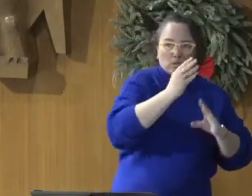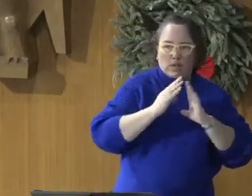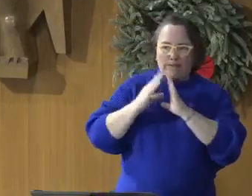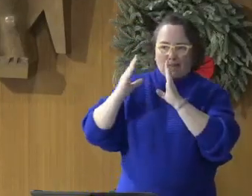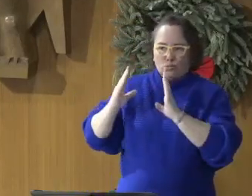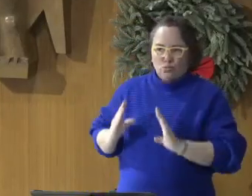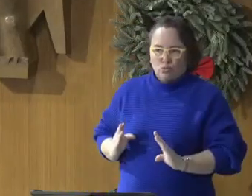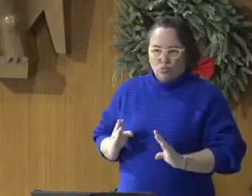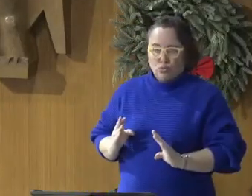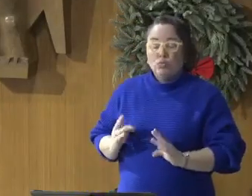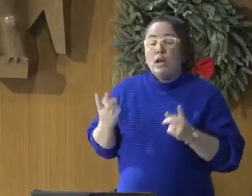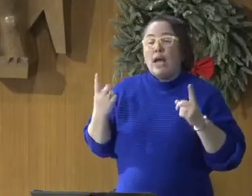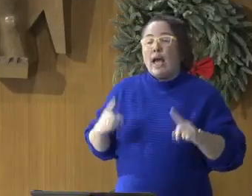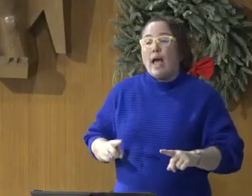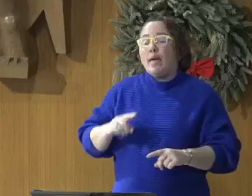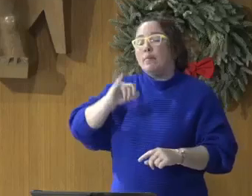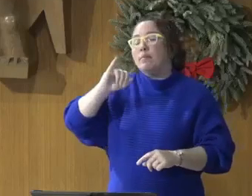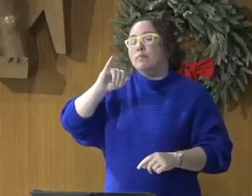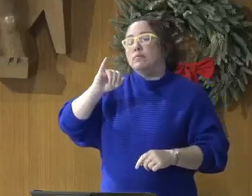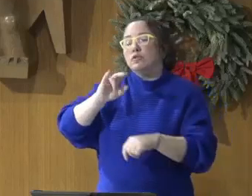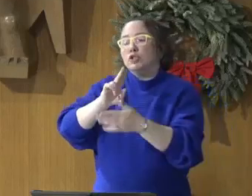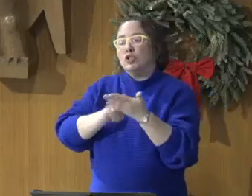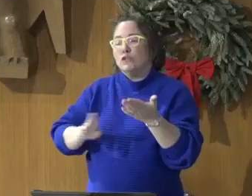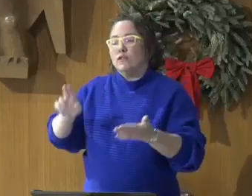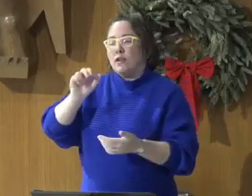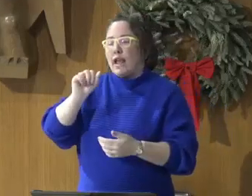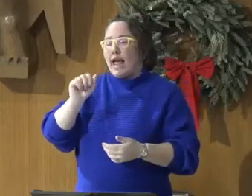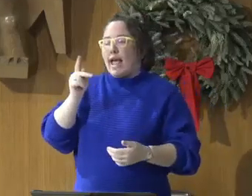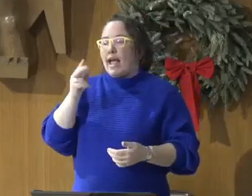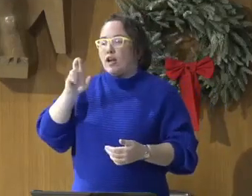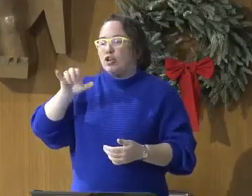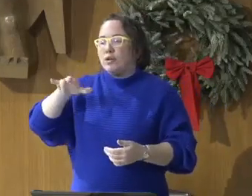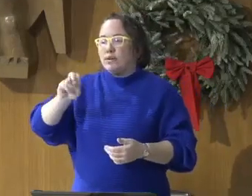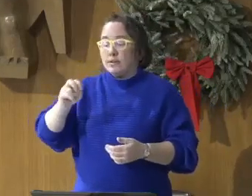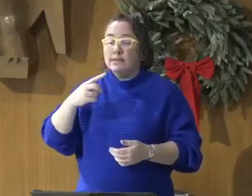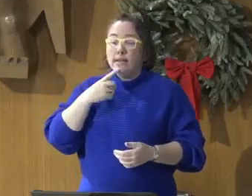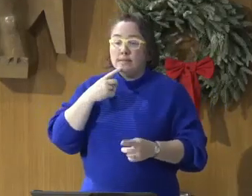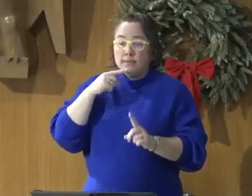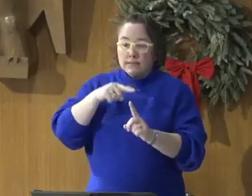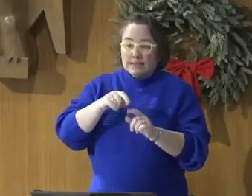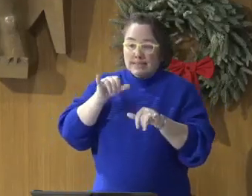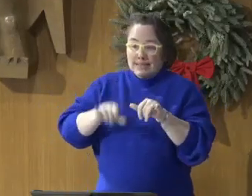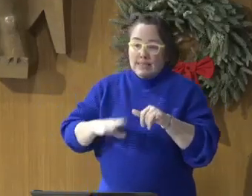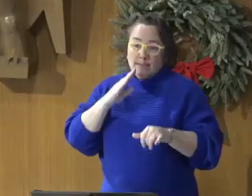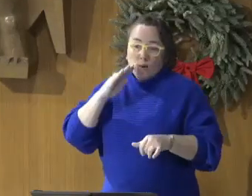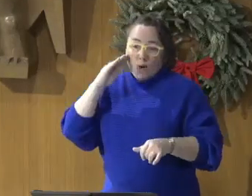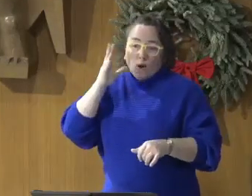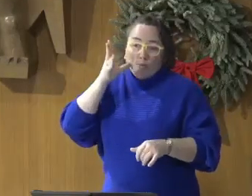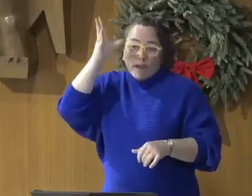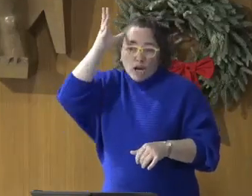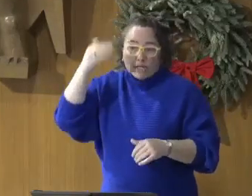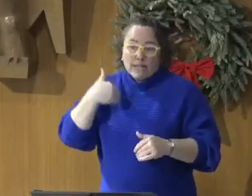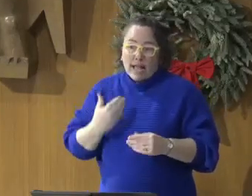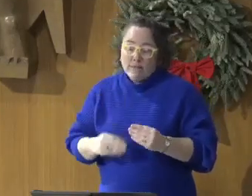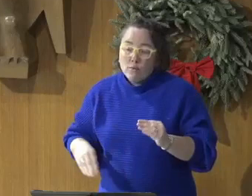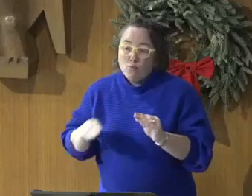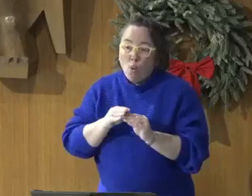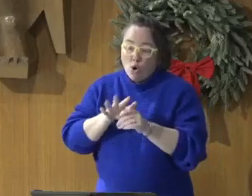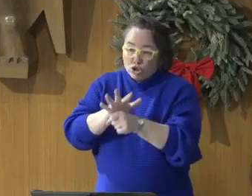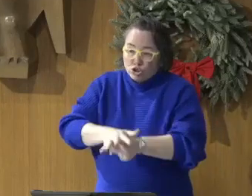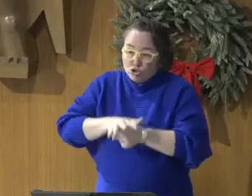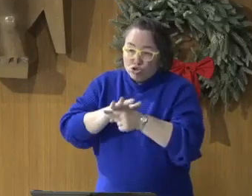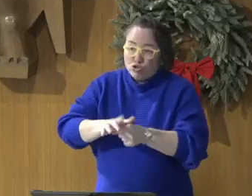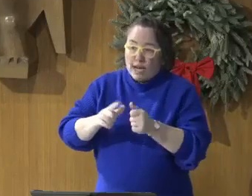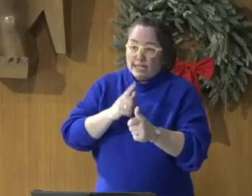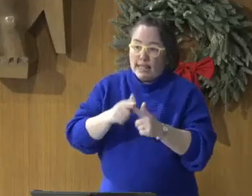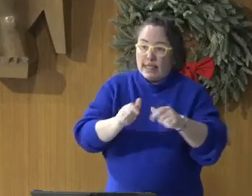given that a study from the University of Akron showed that stay-at-home parents have even higher stress levels